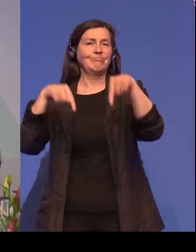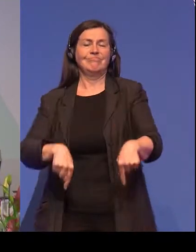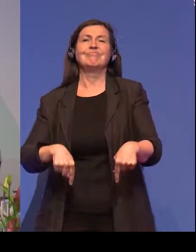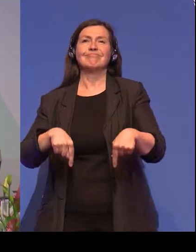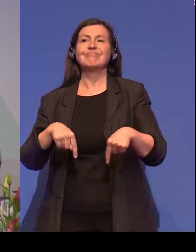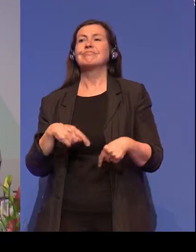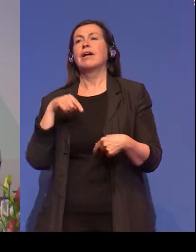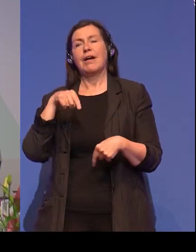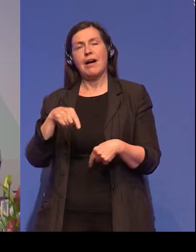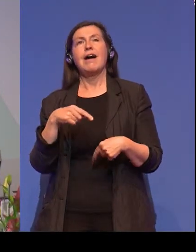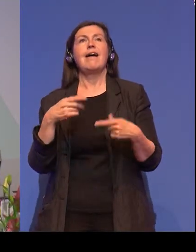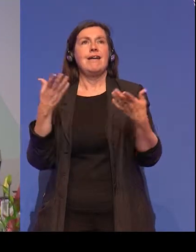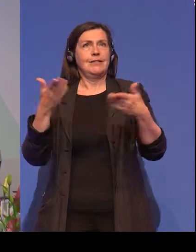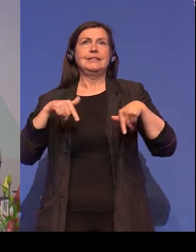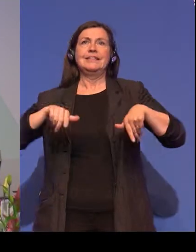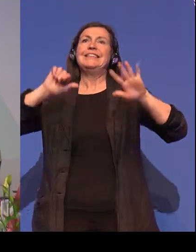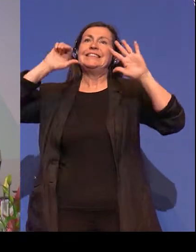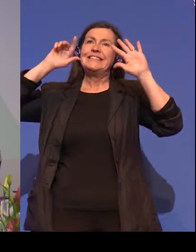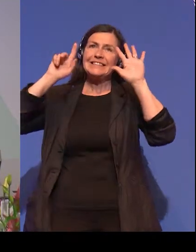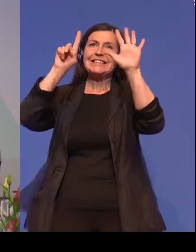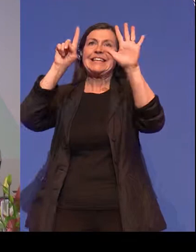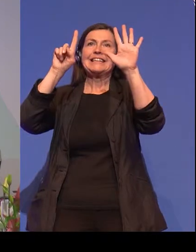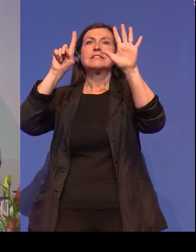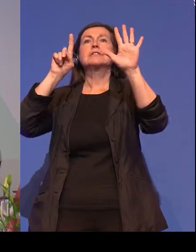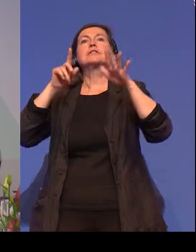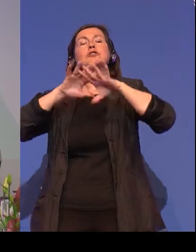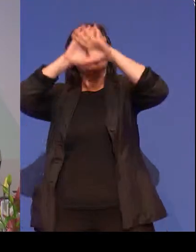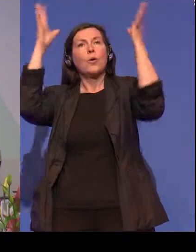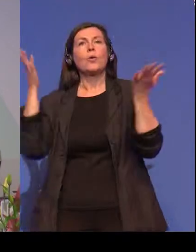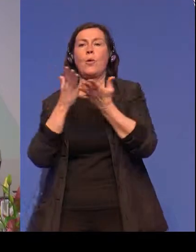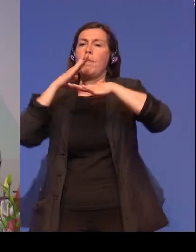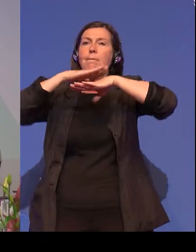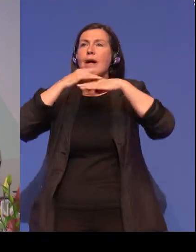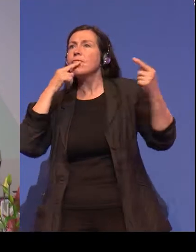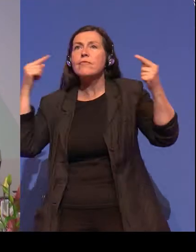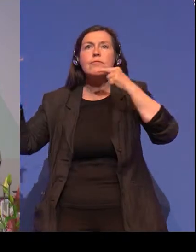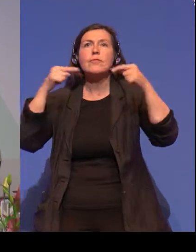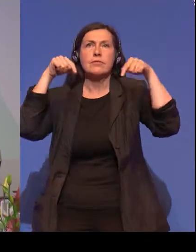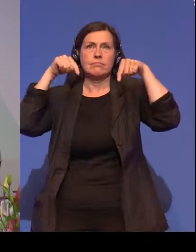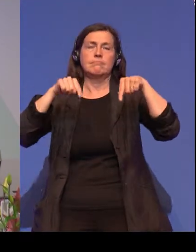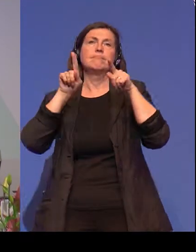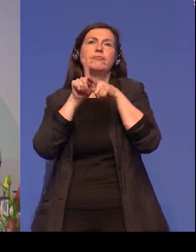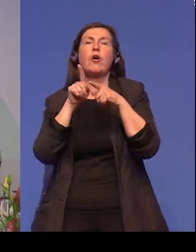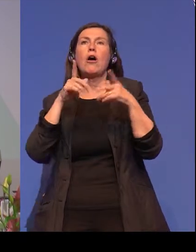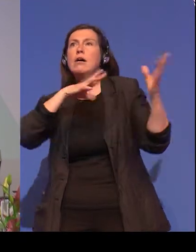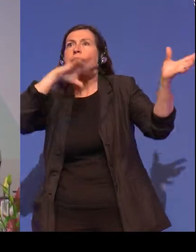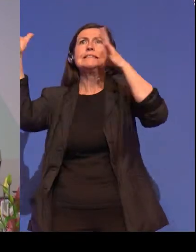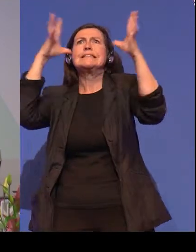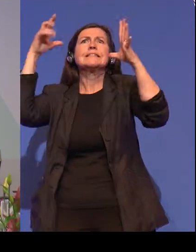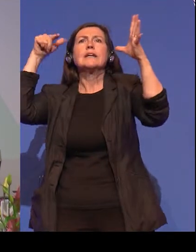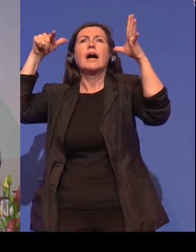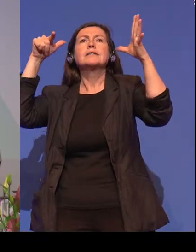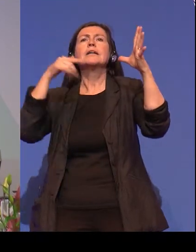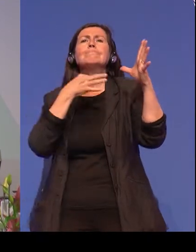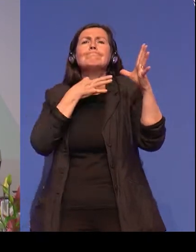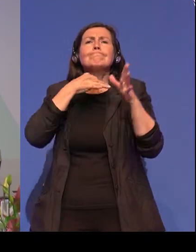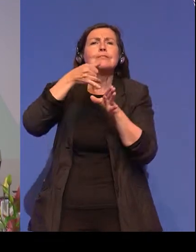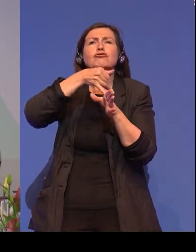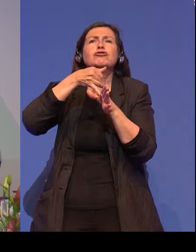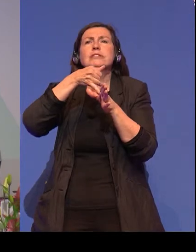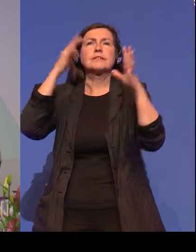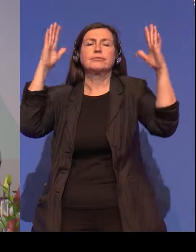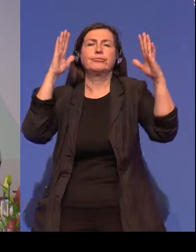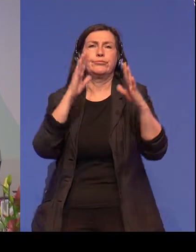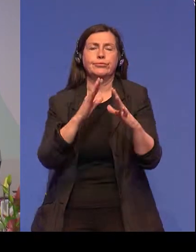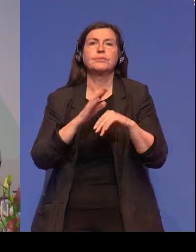session of the 6th Global Platform on Disaster Risk Reduction and to share with you the key outcomes of the 4th meeting of